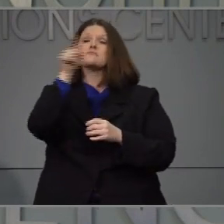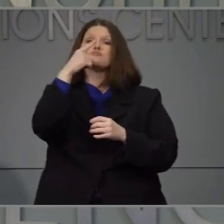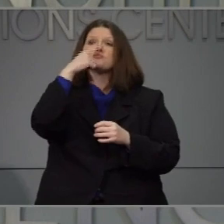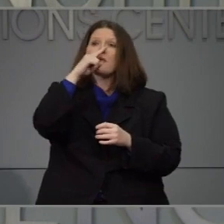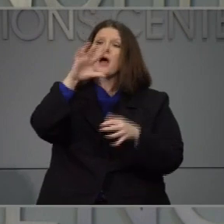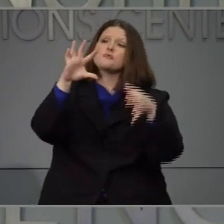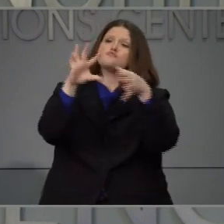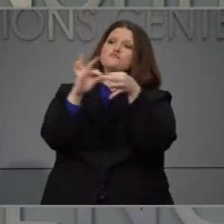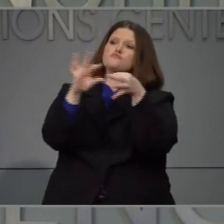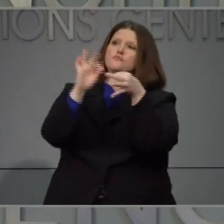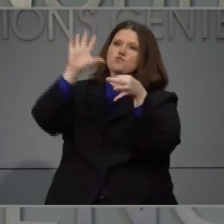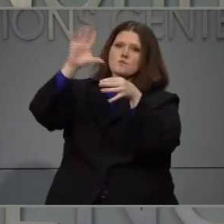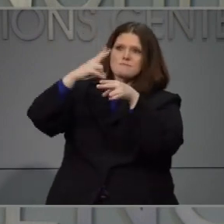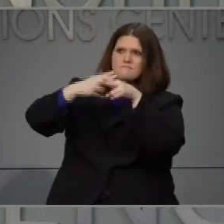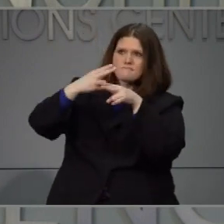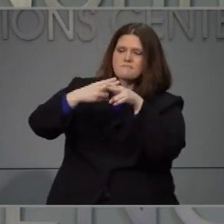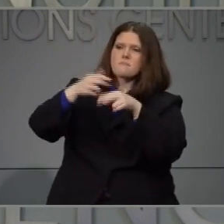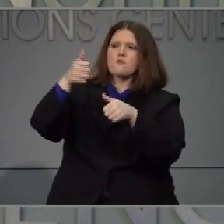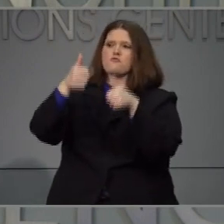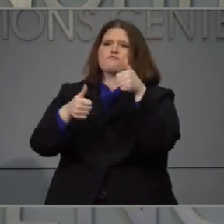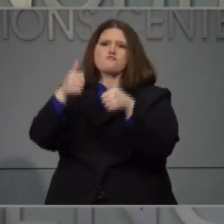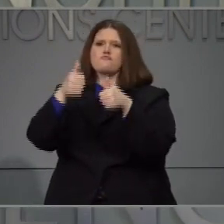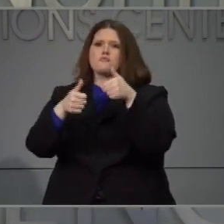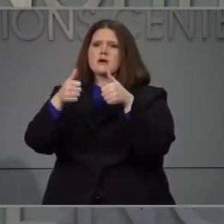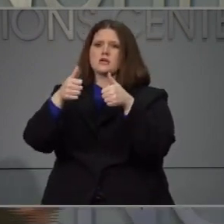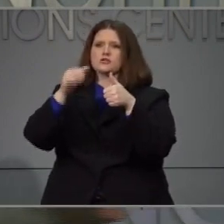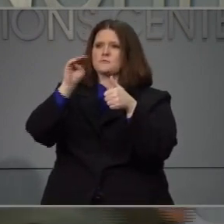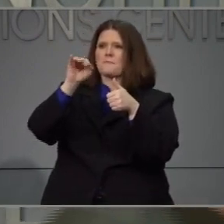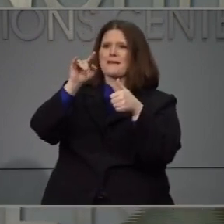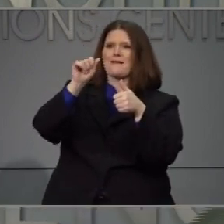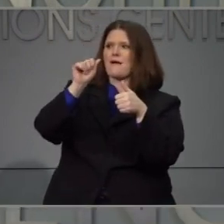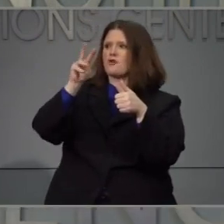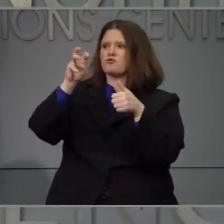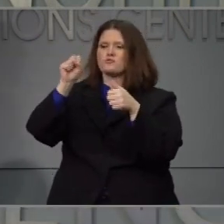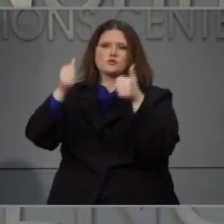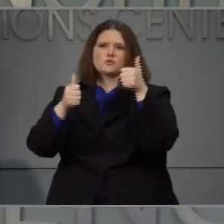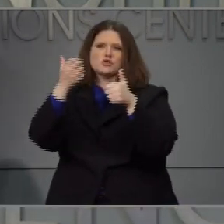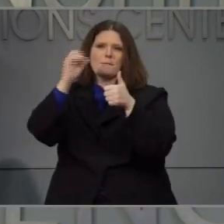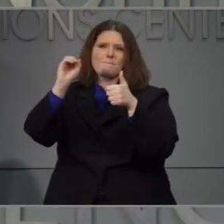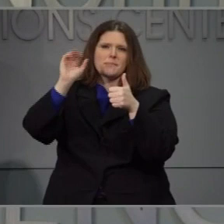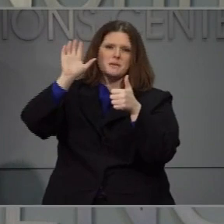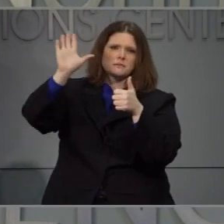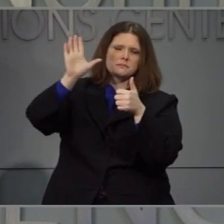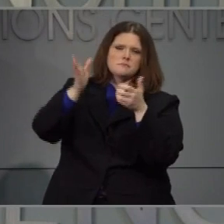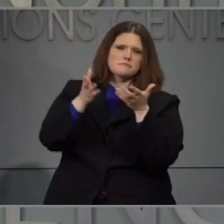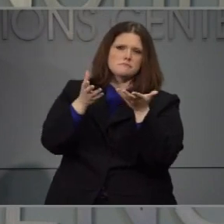your organization, we would appreciate it. And we'll start with the first question.